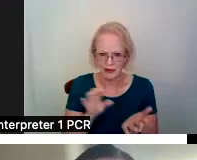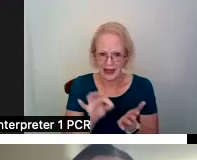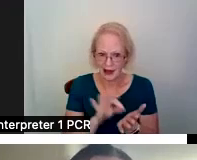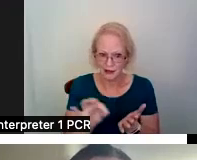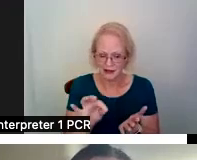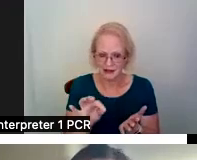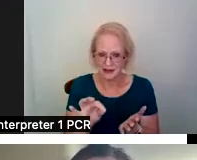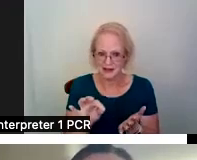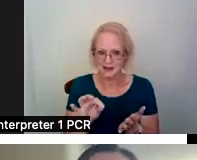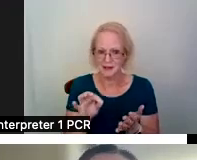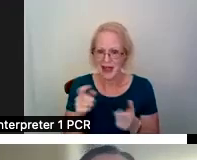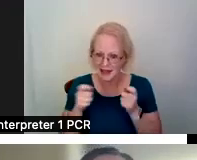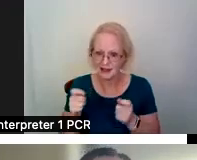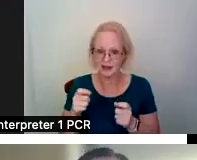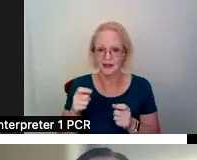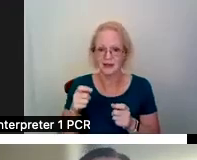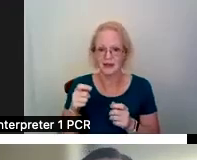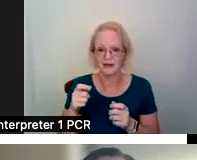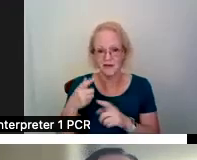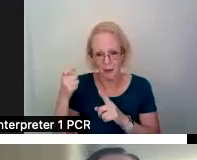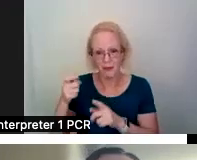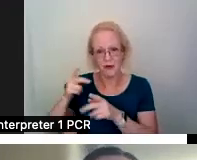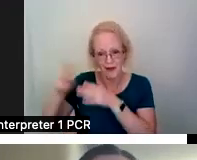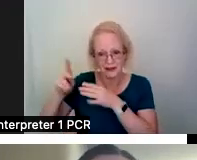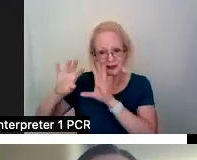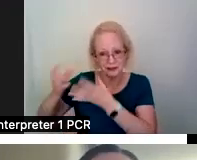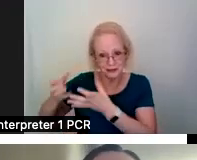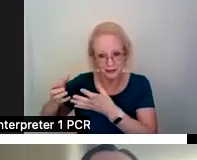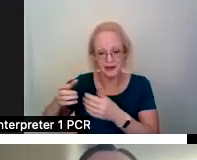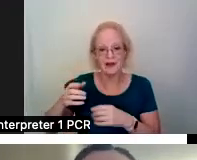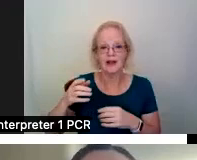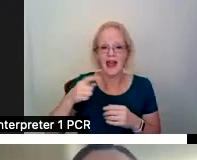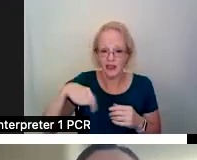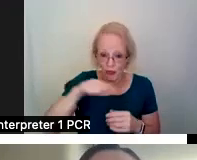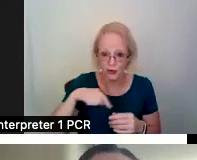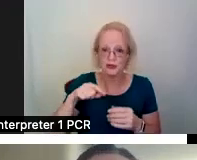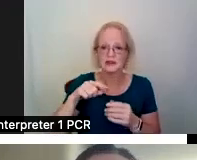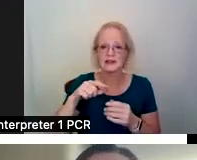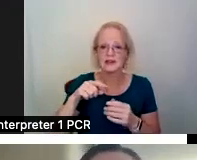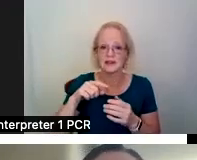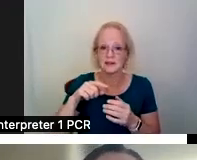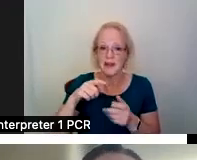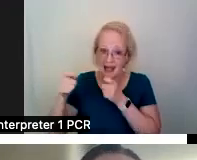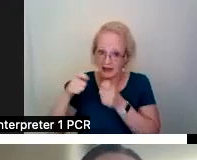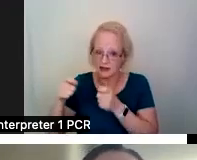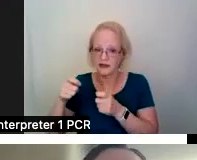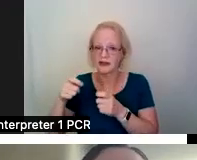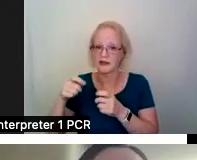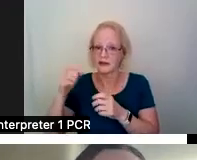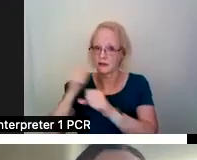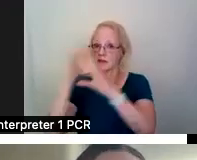said, professionally managed, and they were managed from the perspective of needing the assets to cover